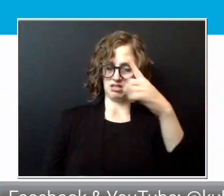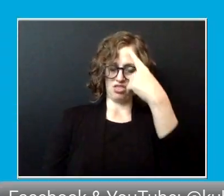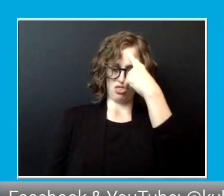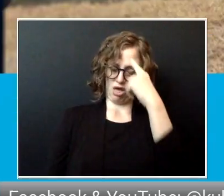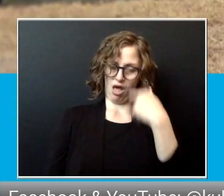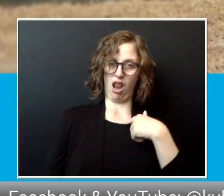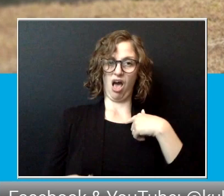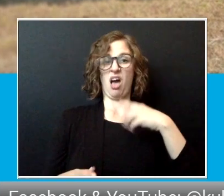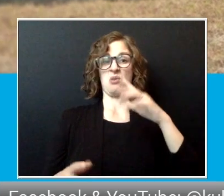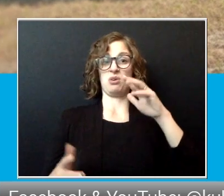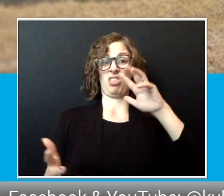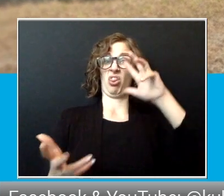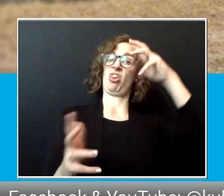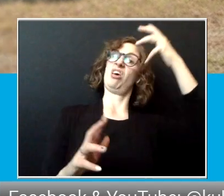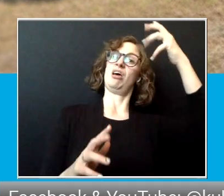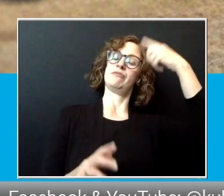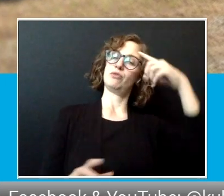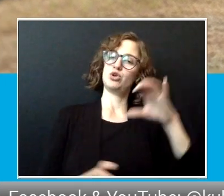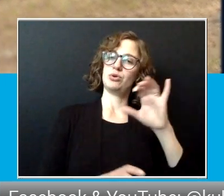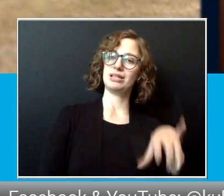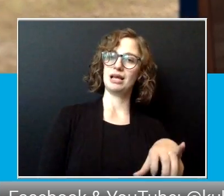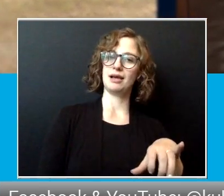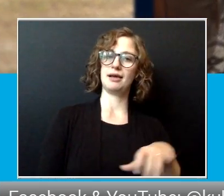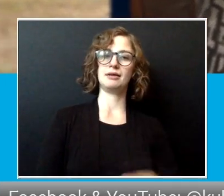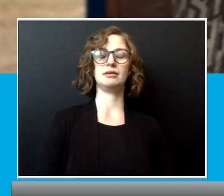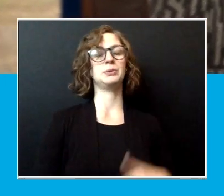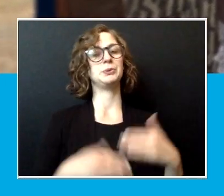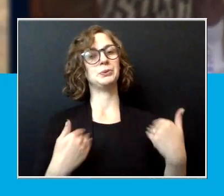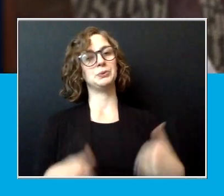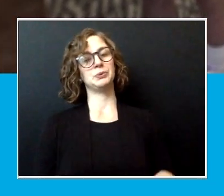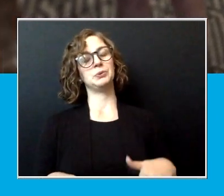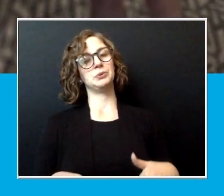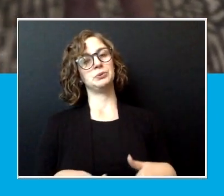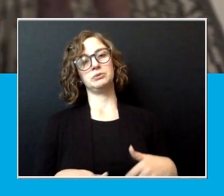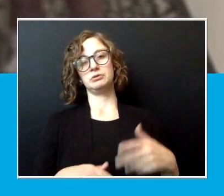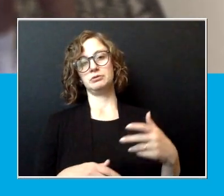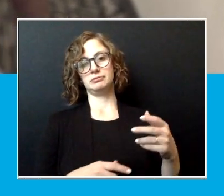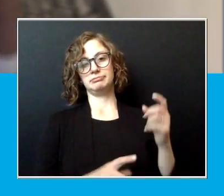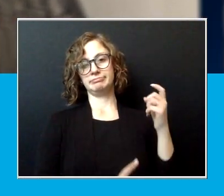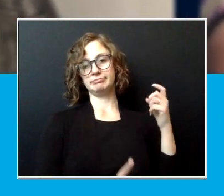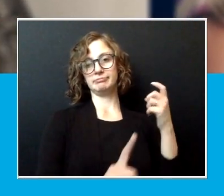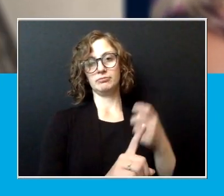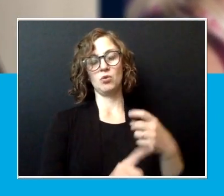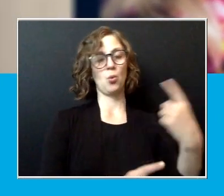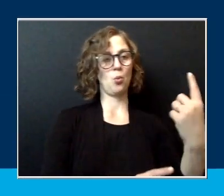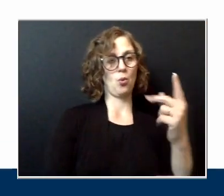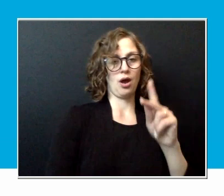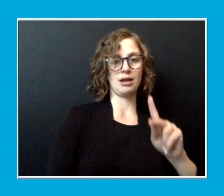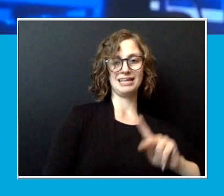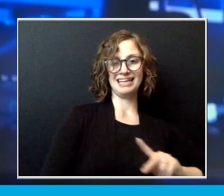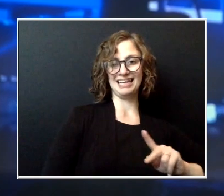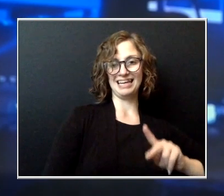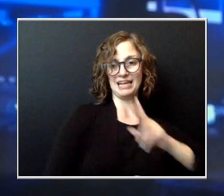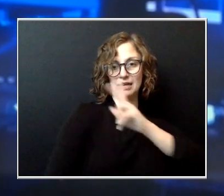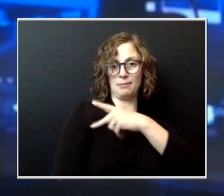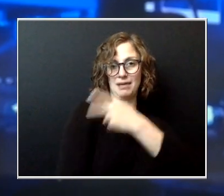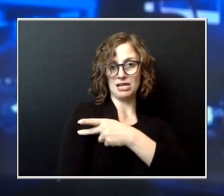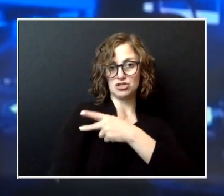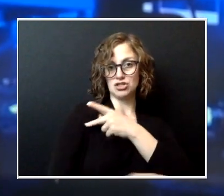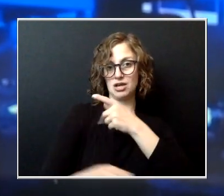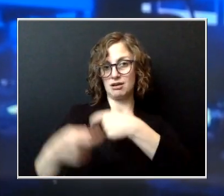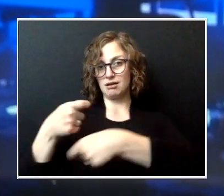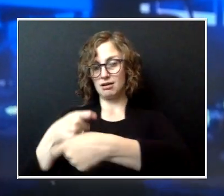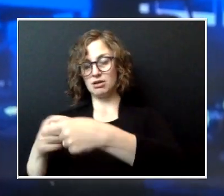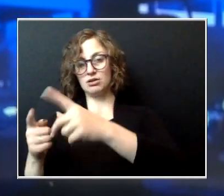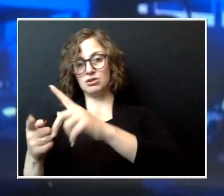this. Supreme generosity from one kidney patient to another. Both of them complete strangers. I'm Jessica Lovell on